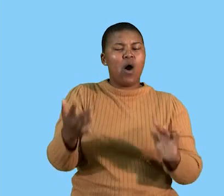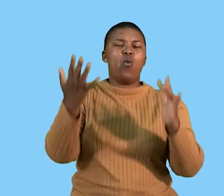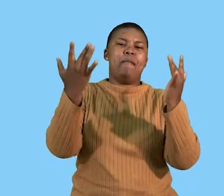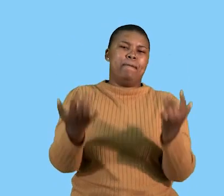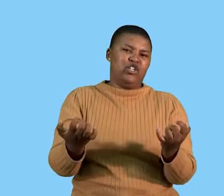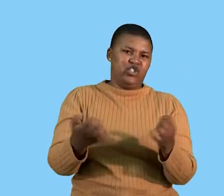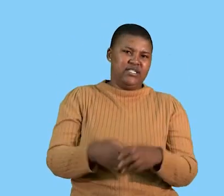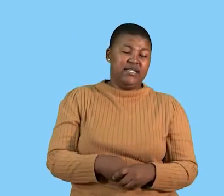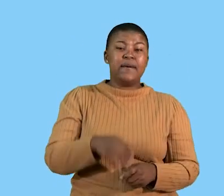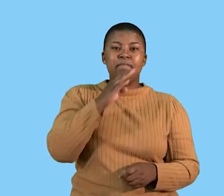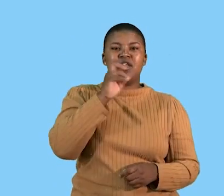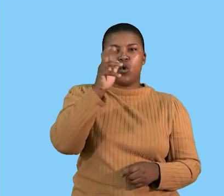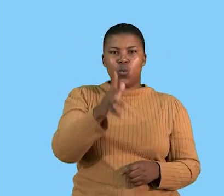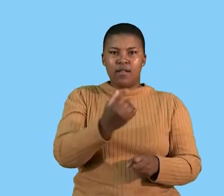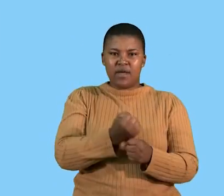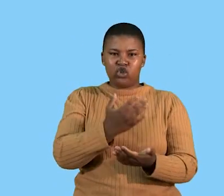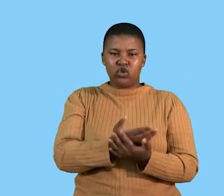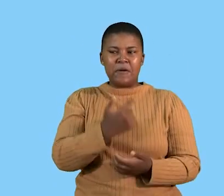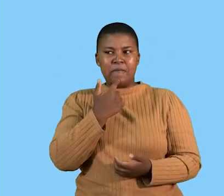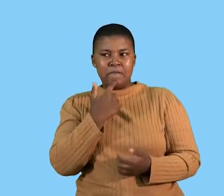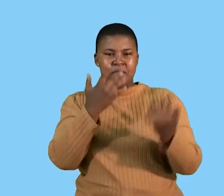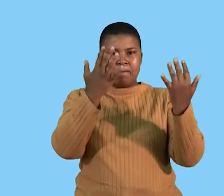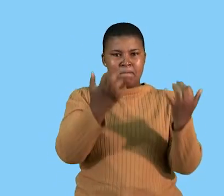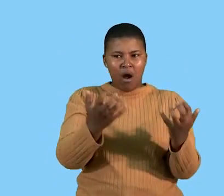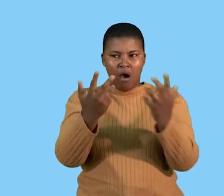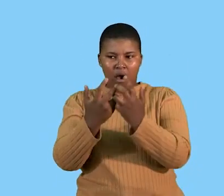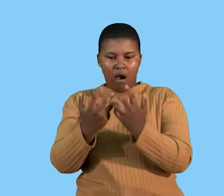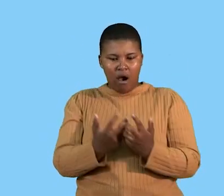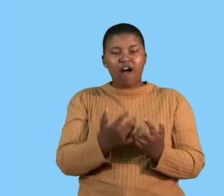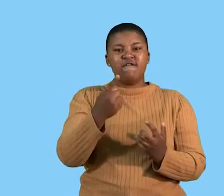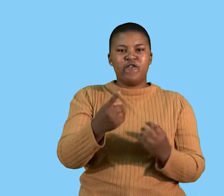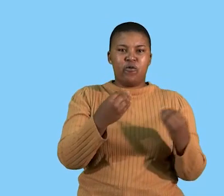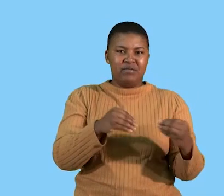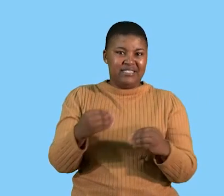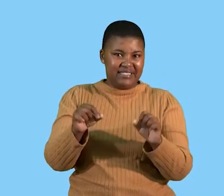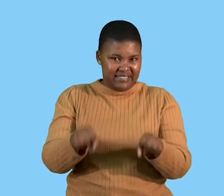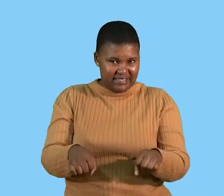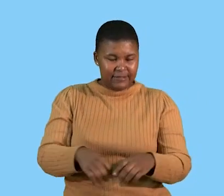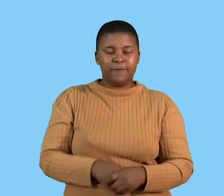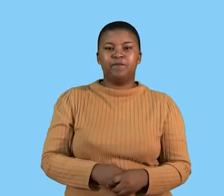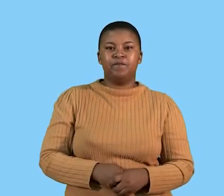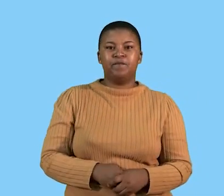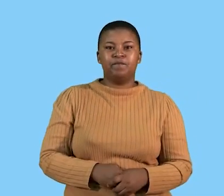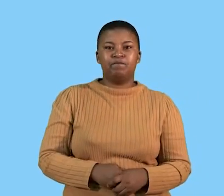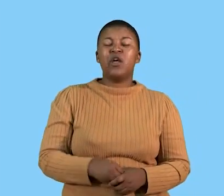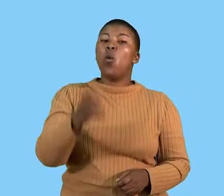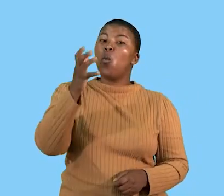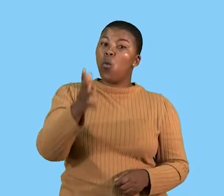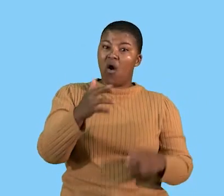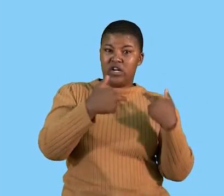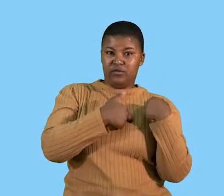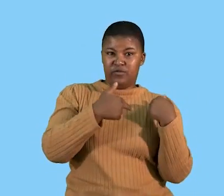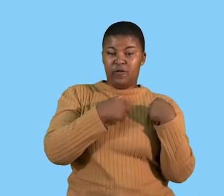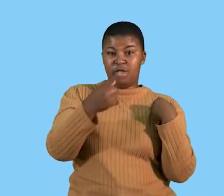budgeting. So they will set a budget for the entire business. then they will be responsible